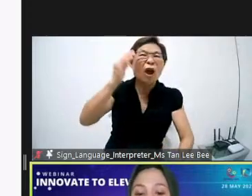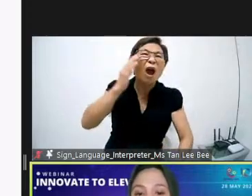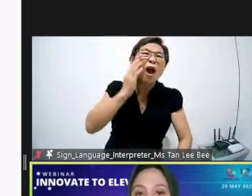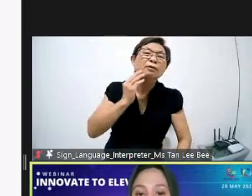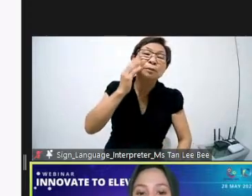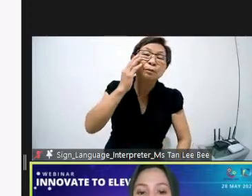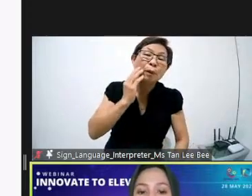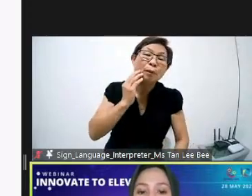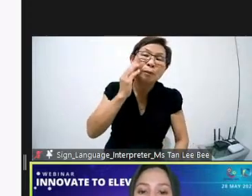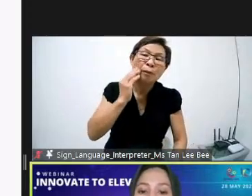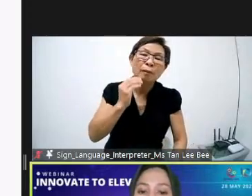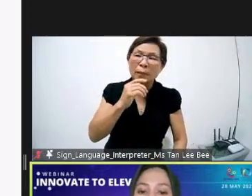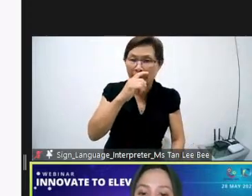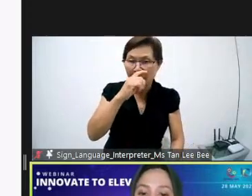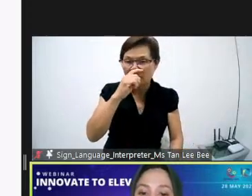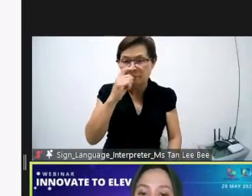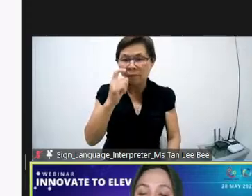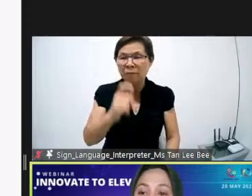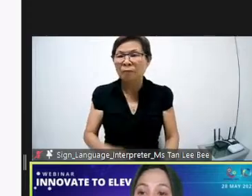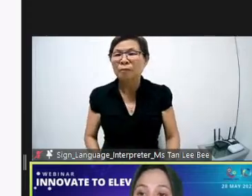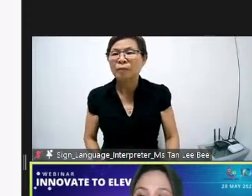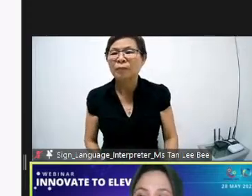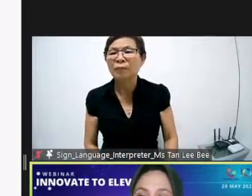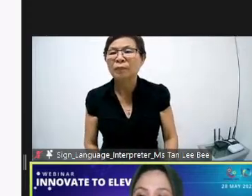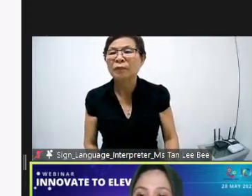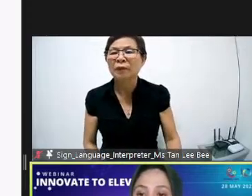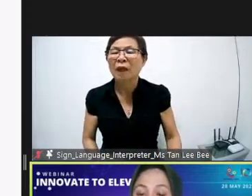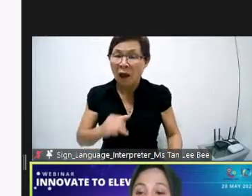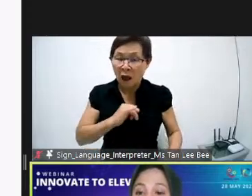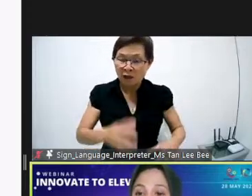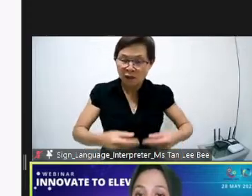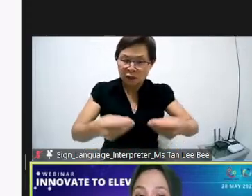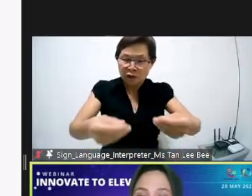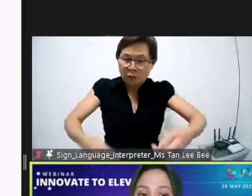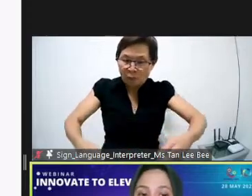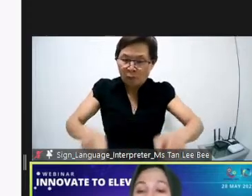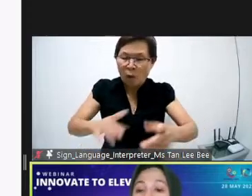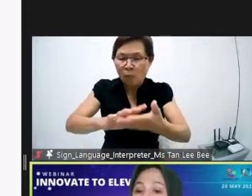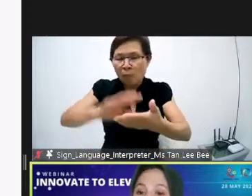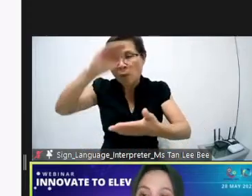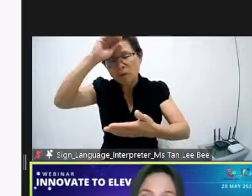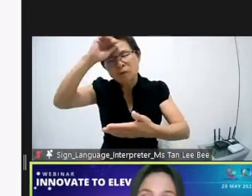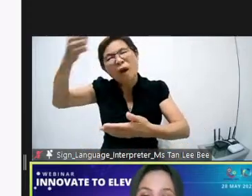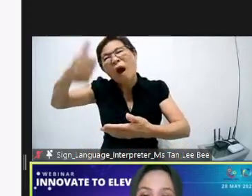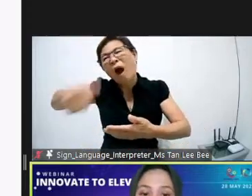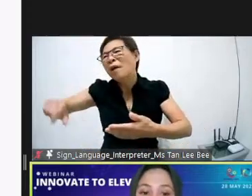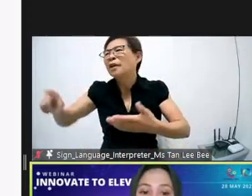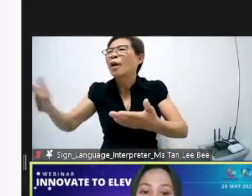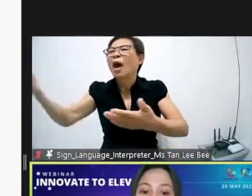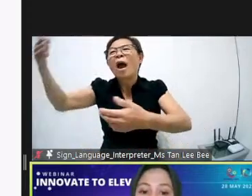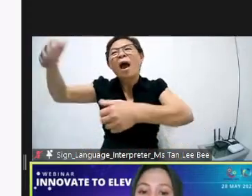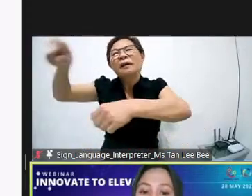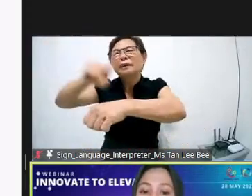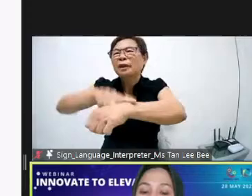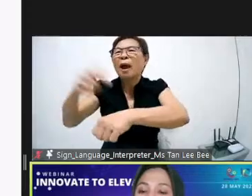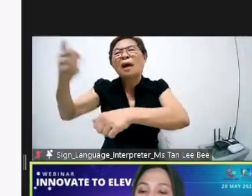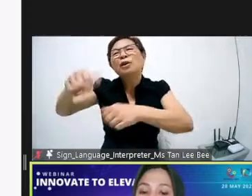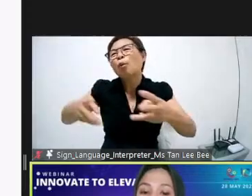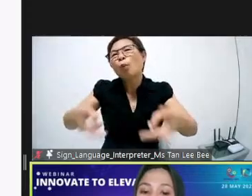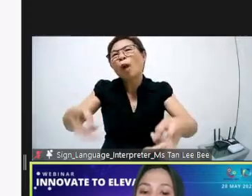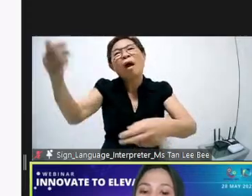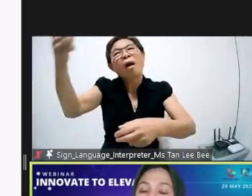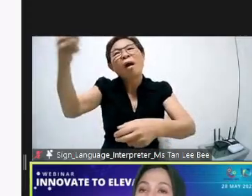through digital, I directly give them opportunity to study anywhere and anytime and give them